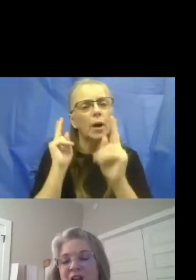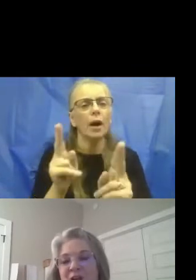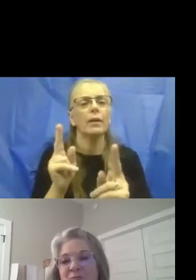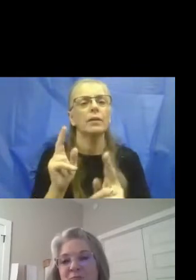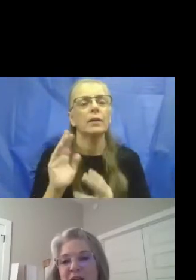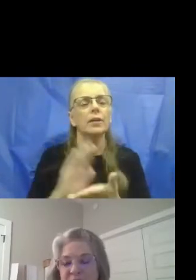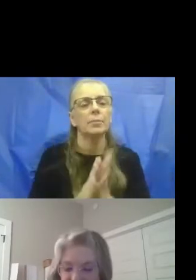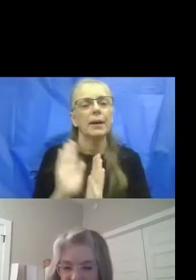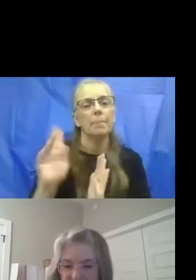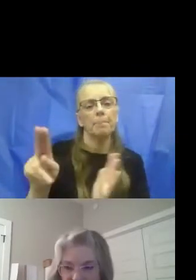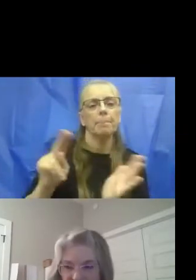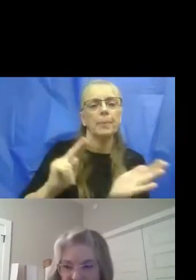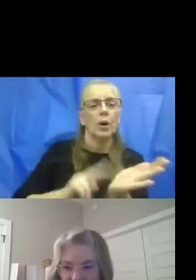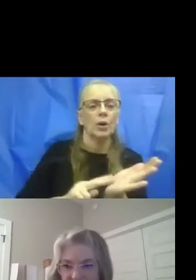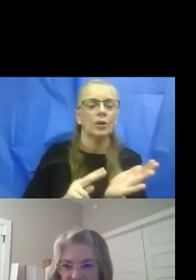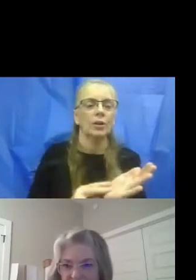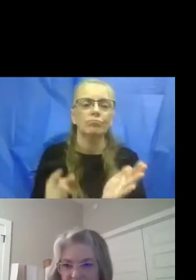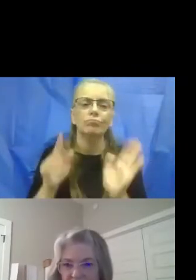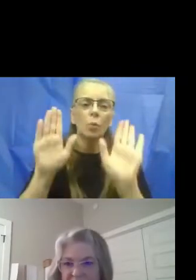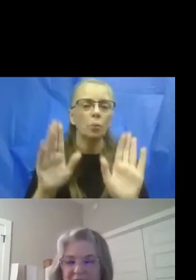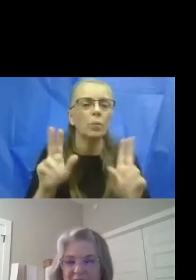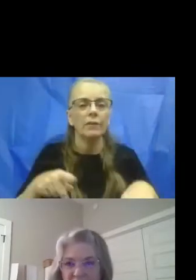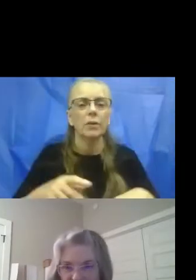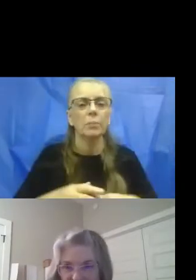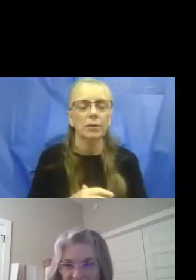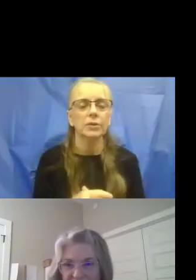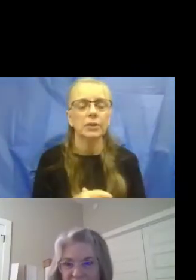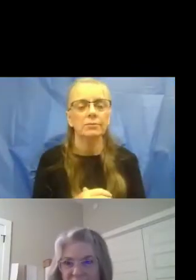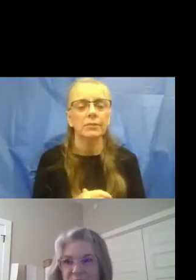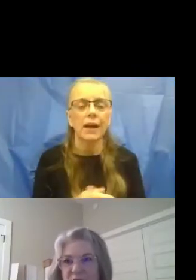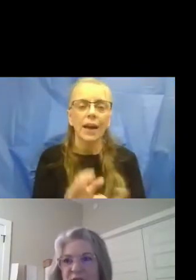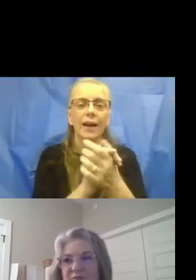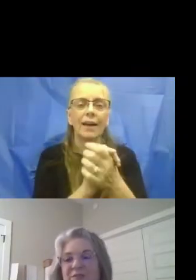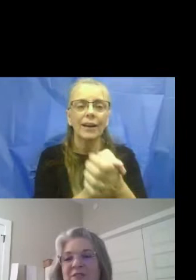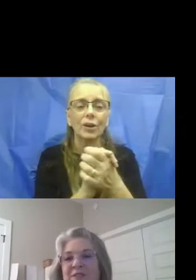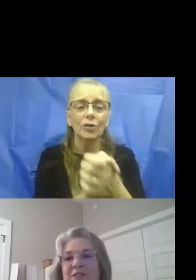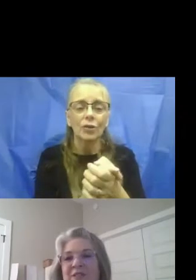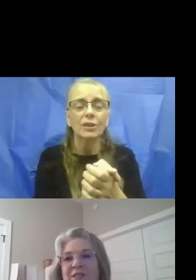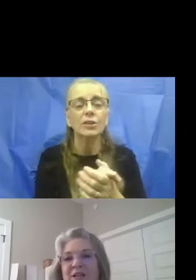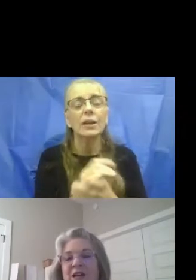She's absolutely wonderful. And I congratulate her for